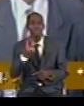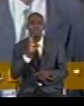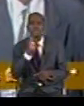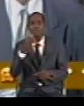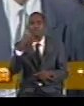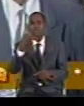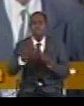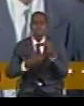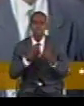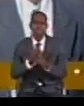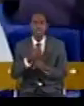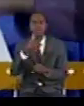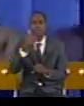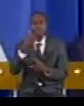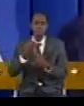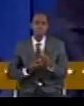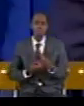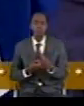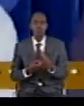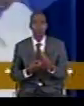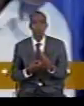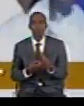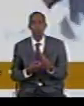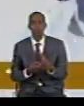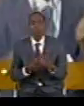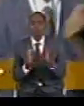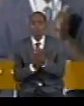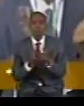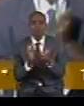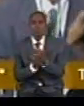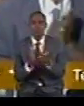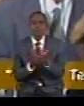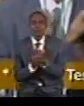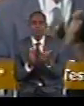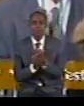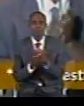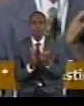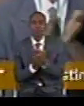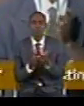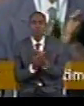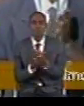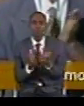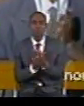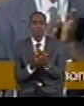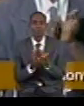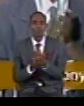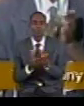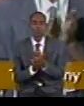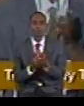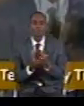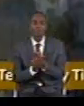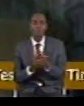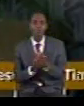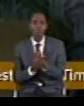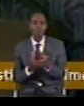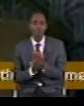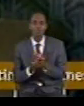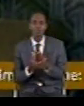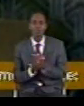Thank you very much. Let's put our hands together for the Lord. Counselors and our leaders.